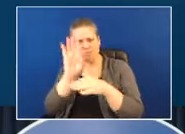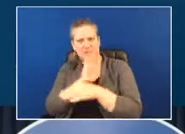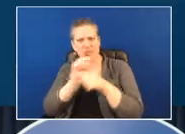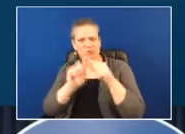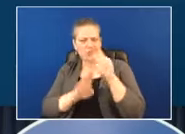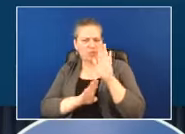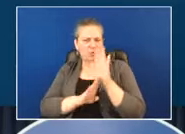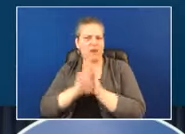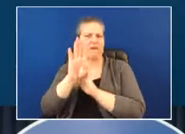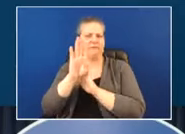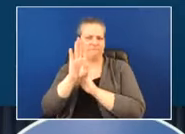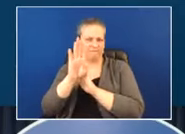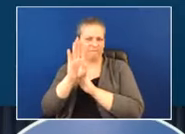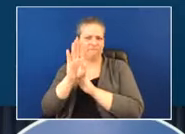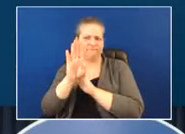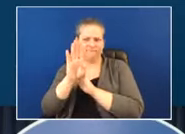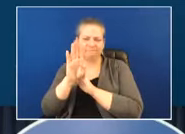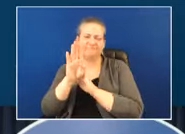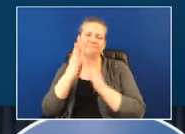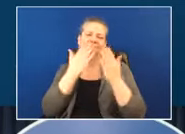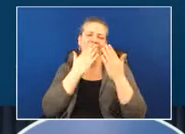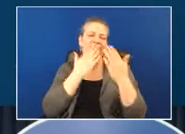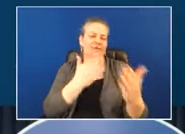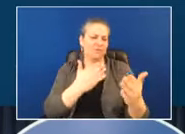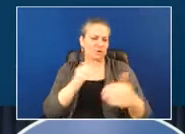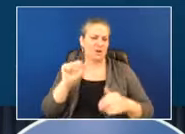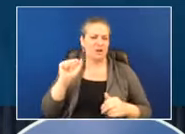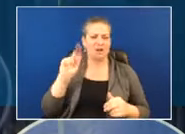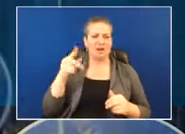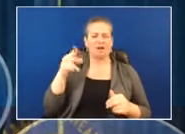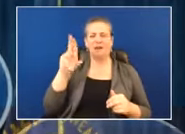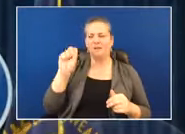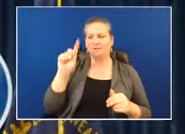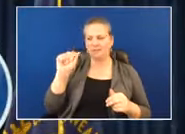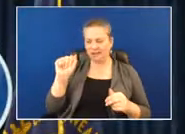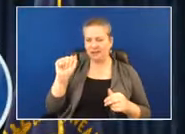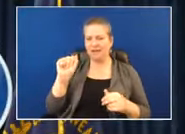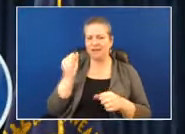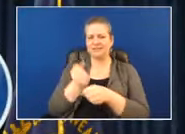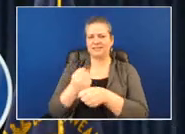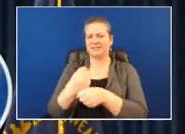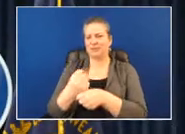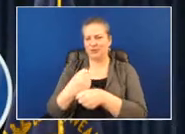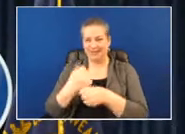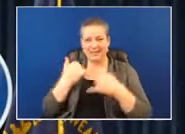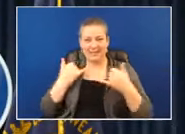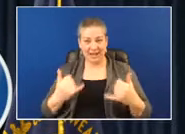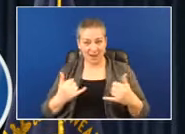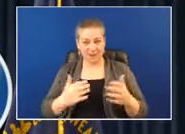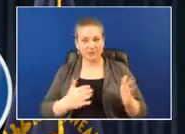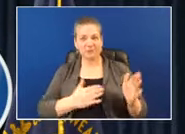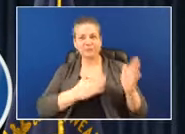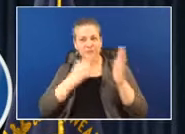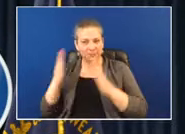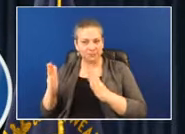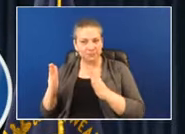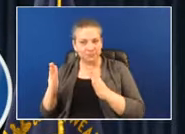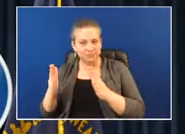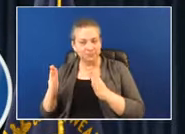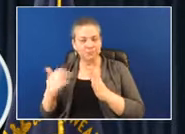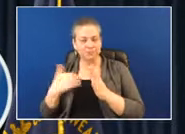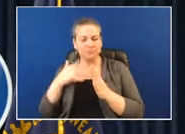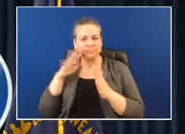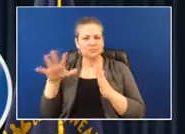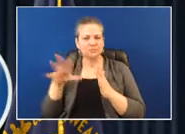economy. Thank you to Augusta Distillery. All right, next up on the agenda, I'm going to be taking some action